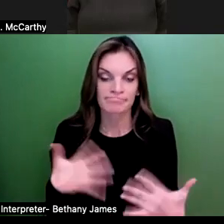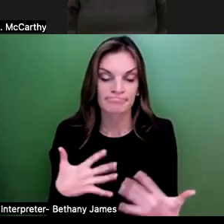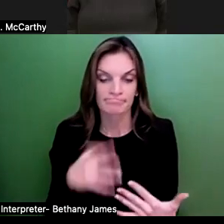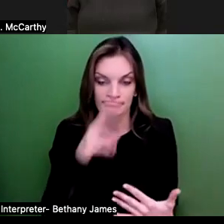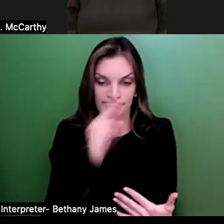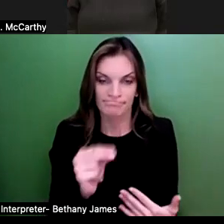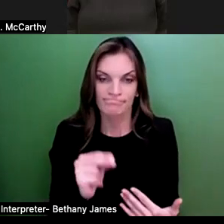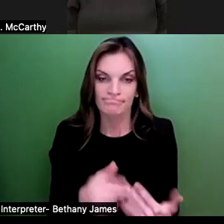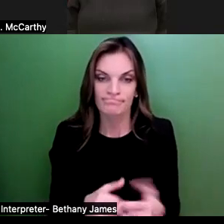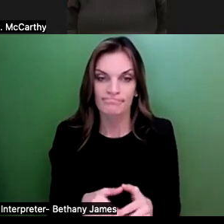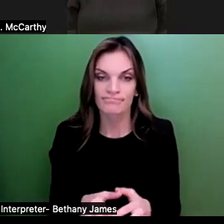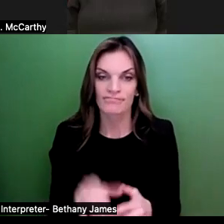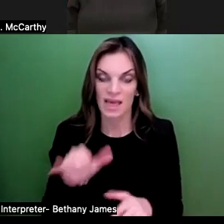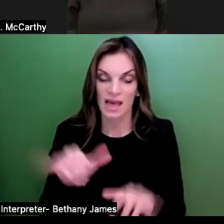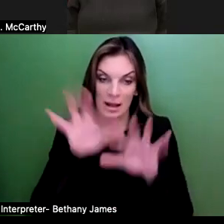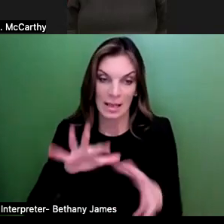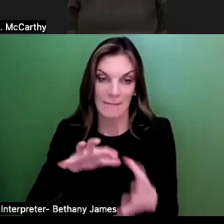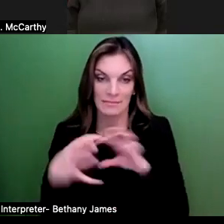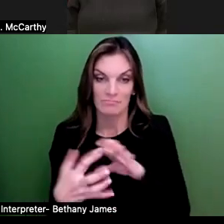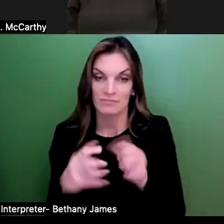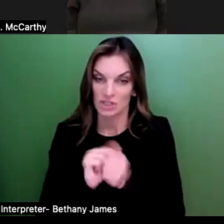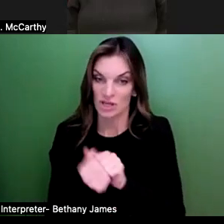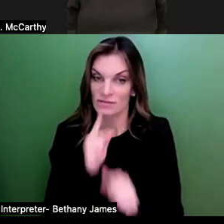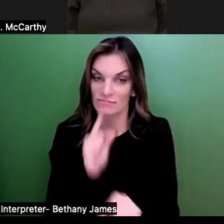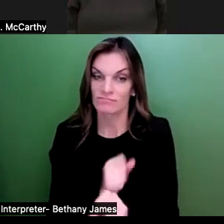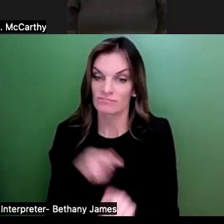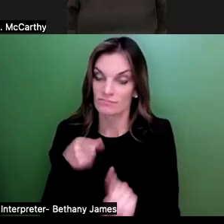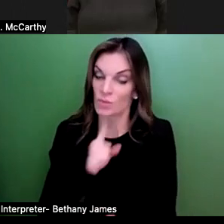belief that climate change is real and it's something that has to be mitigated.